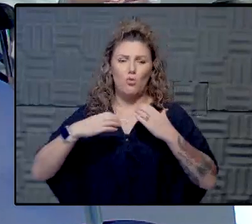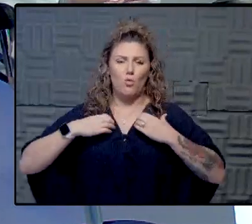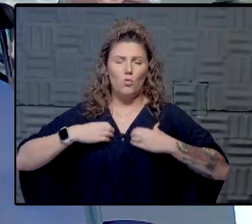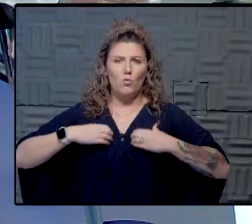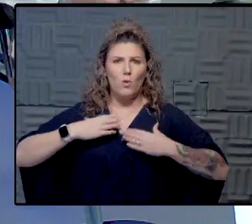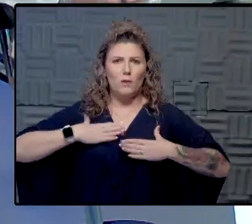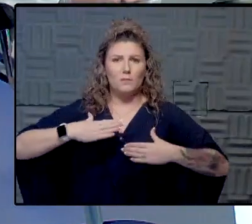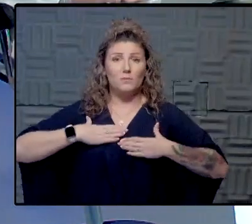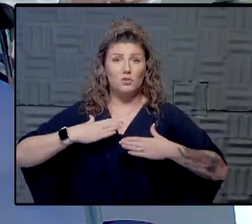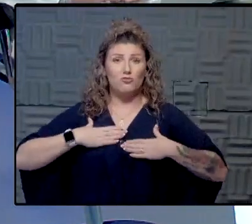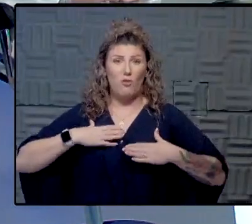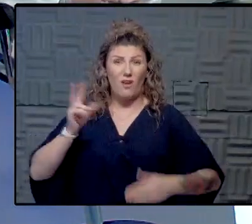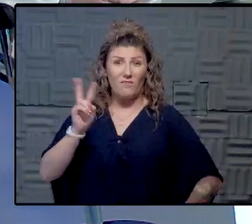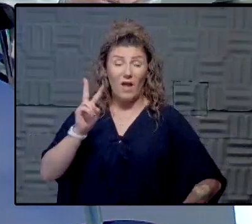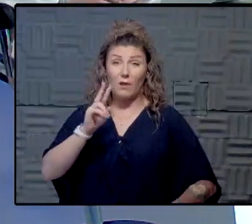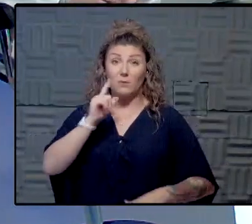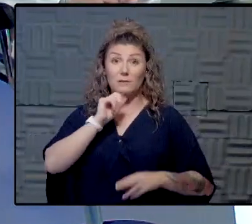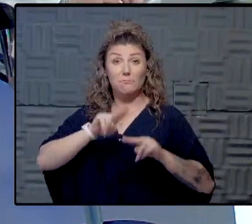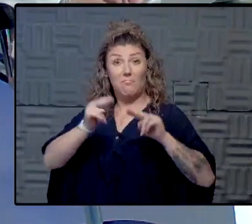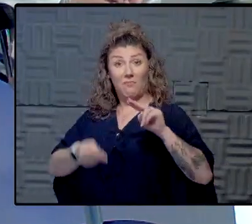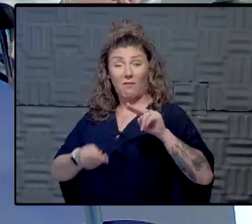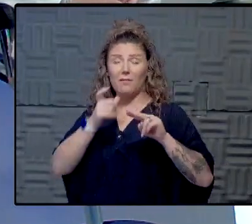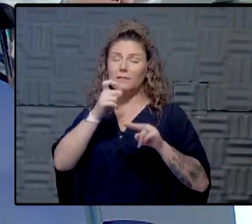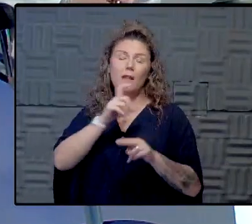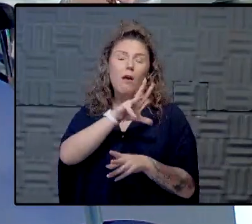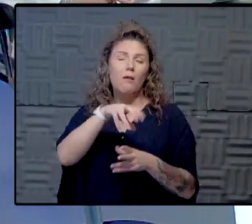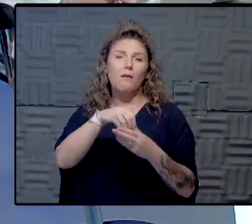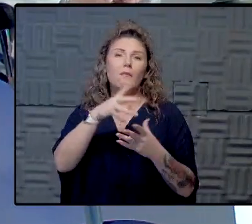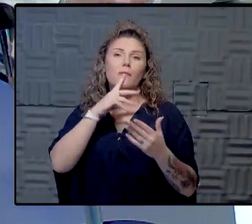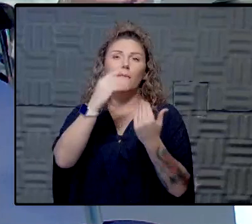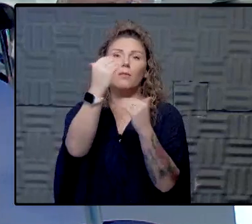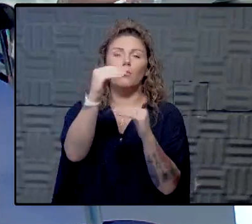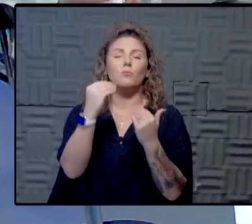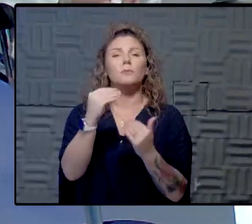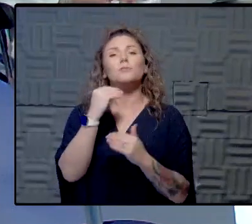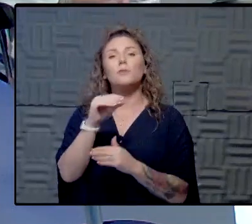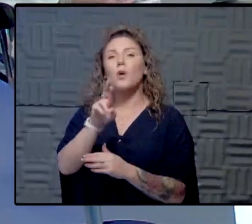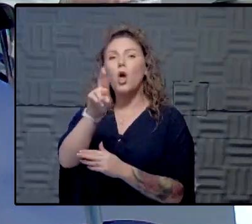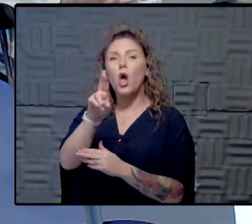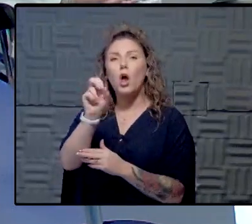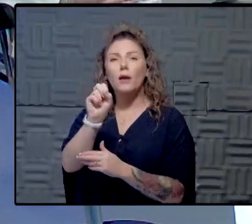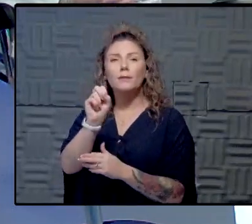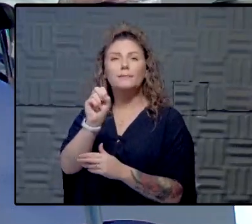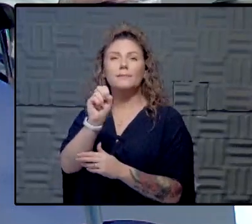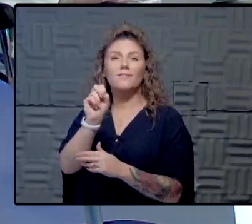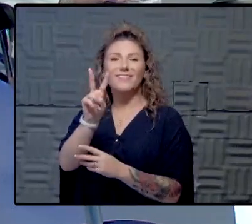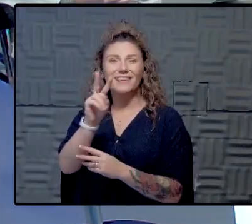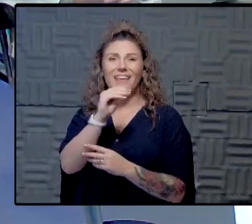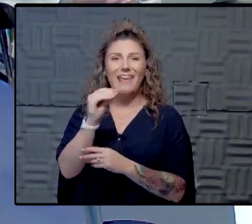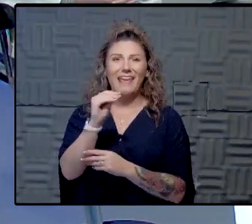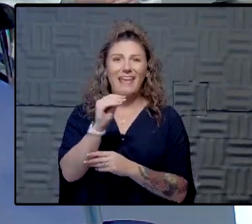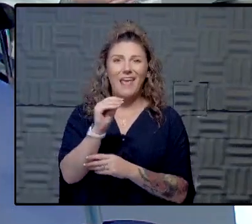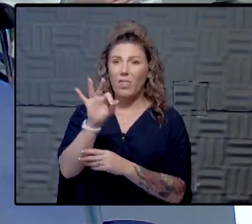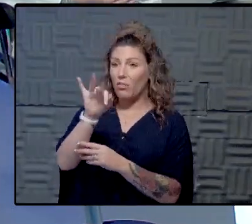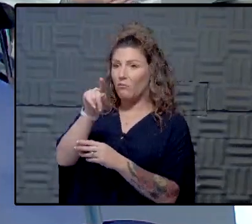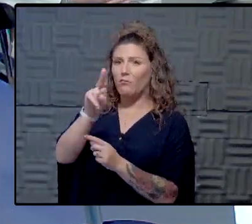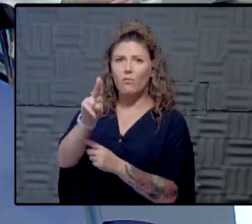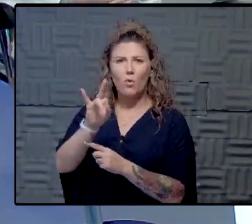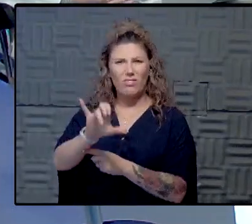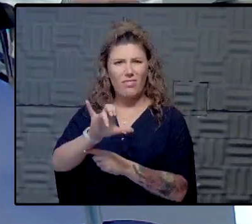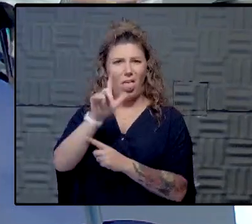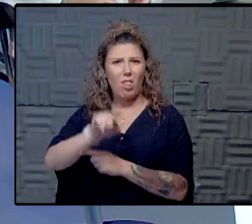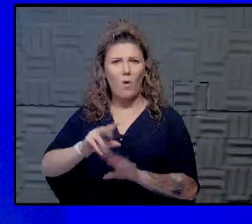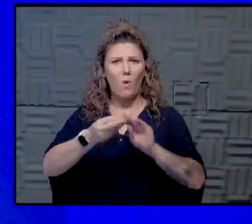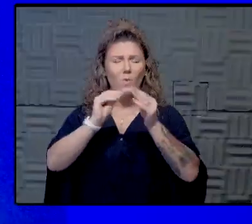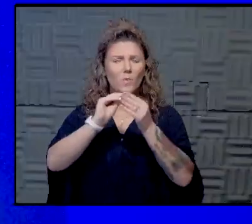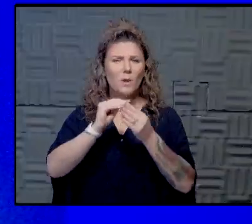been down this year. That includes, but not certainly limited to, RSV and influenza. What do you attribute that lower number to?